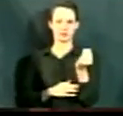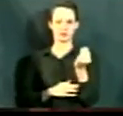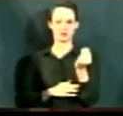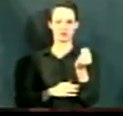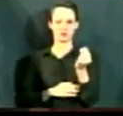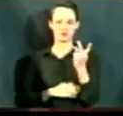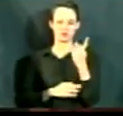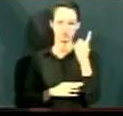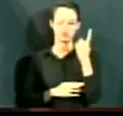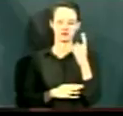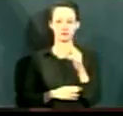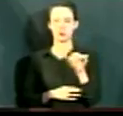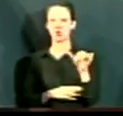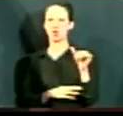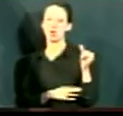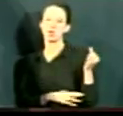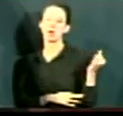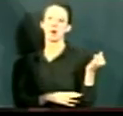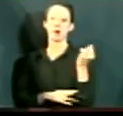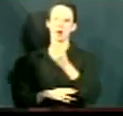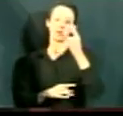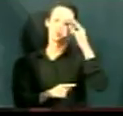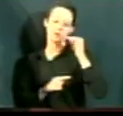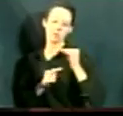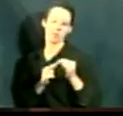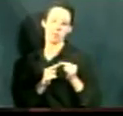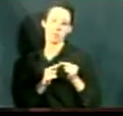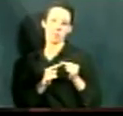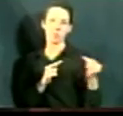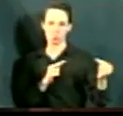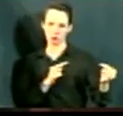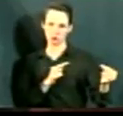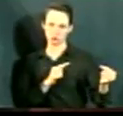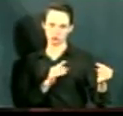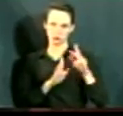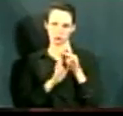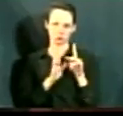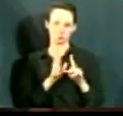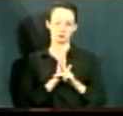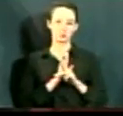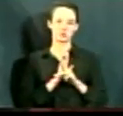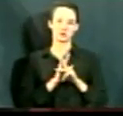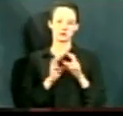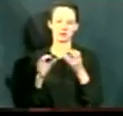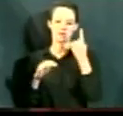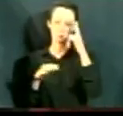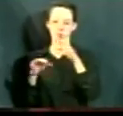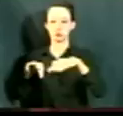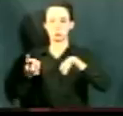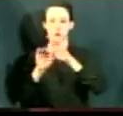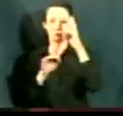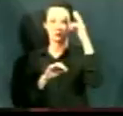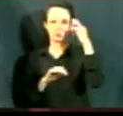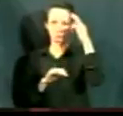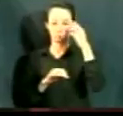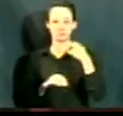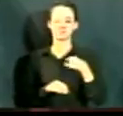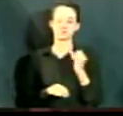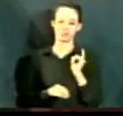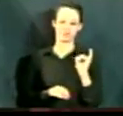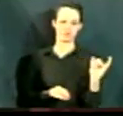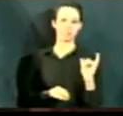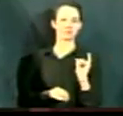They all oppose this policy on moral grounds, as do I. We find it